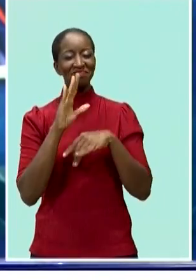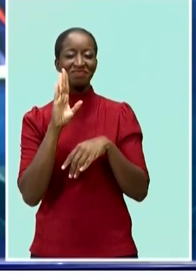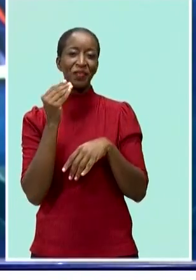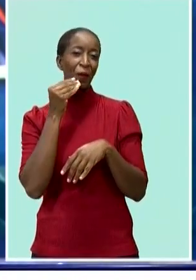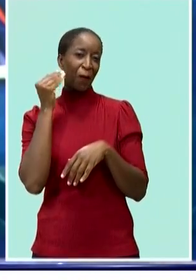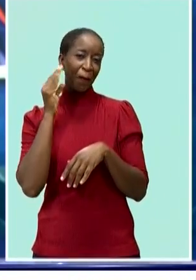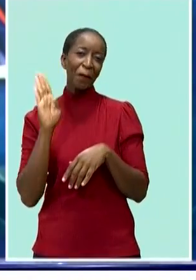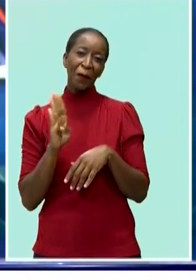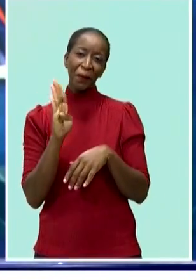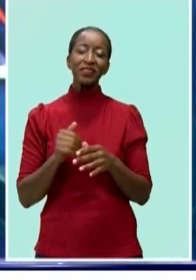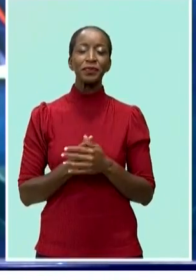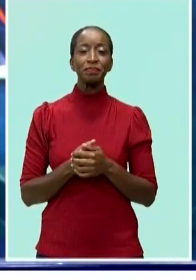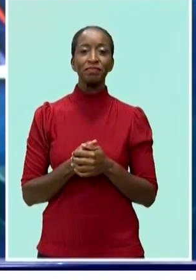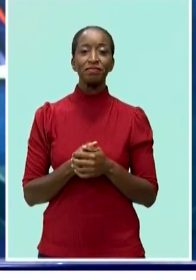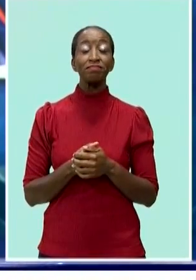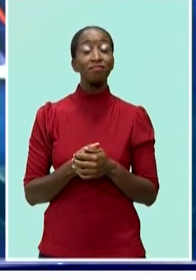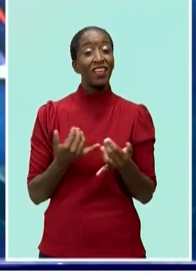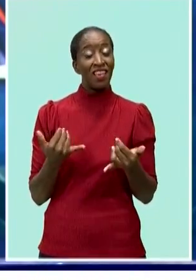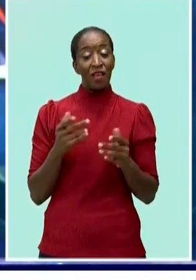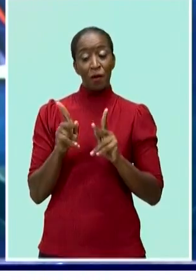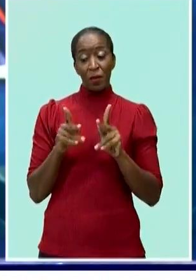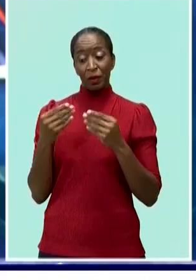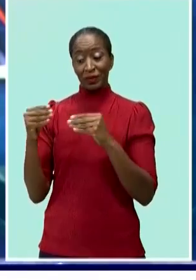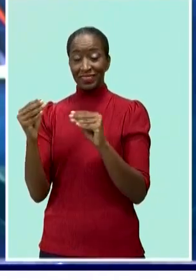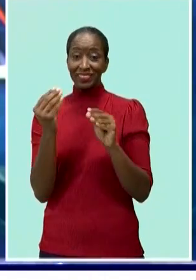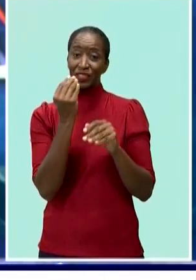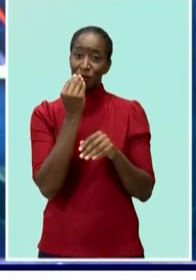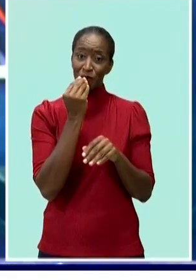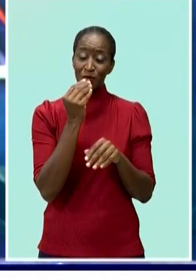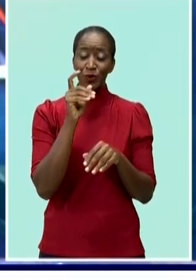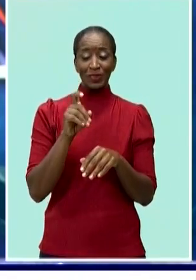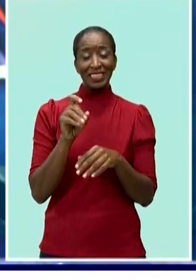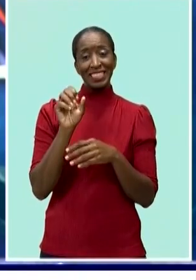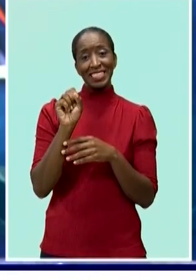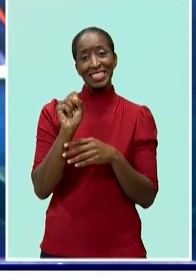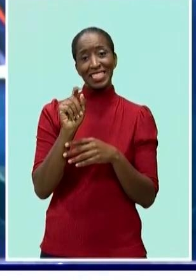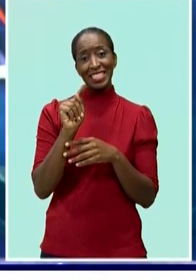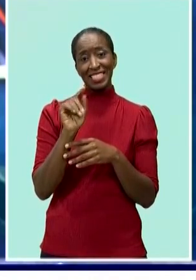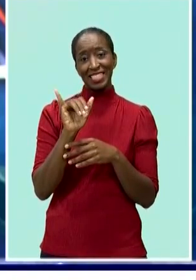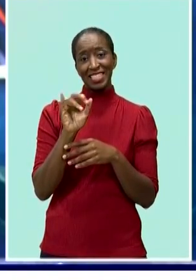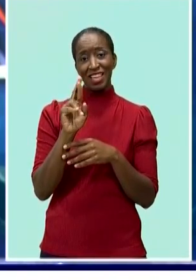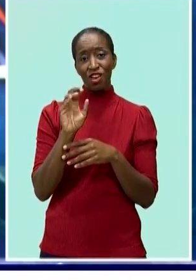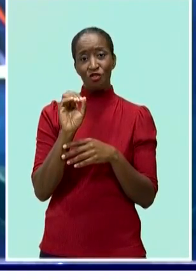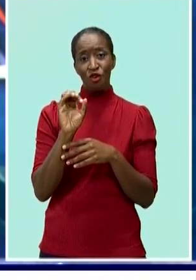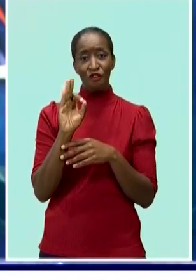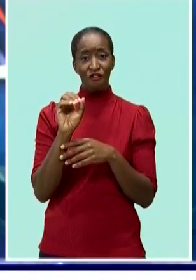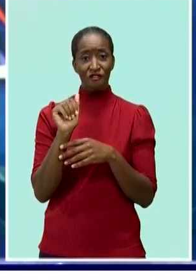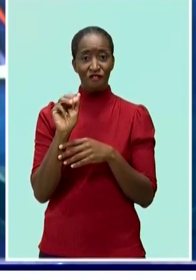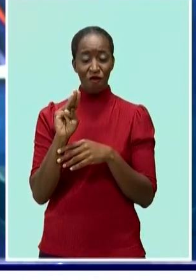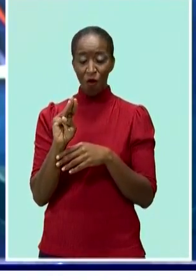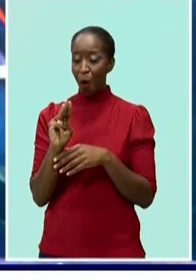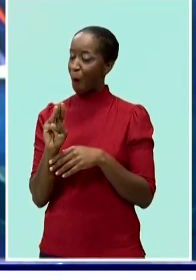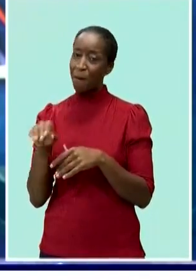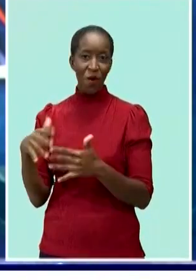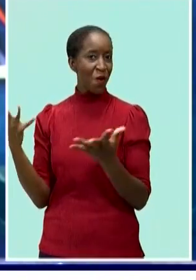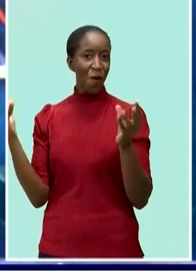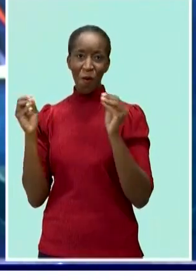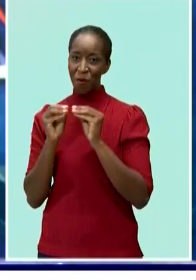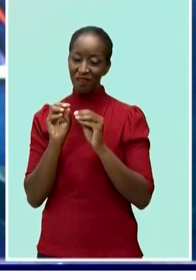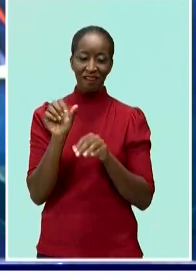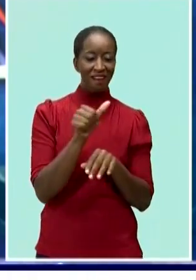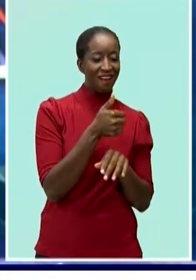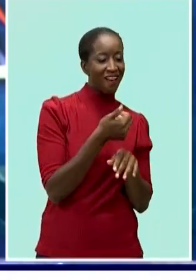alternatives to styrofoam containers, some patrons have been complaining as they compare the alternatives to what was being used before. Of